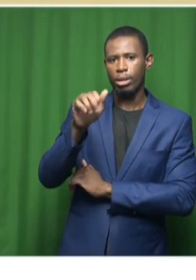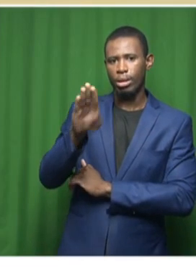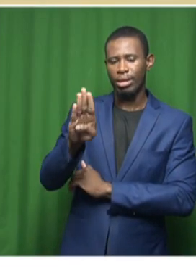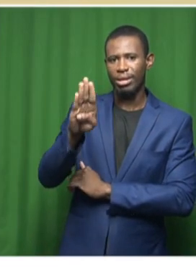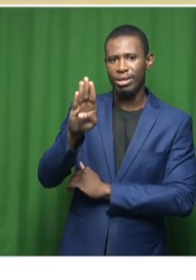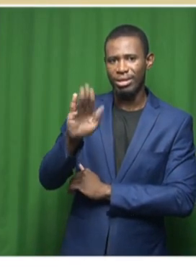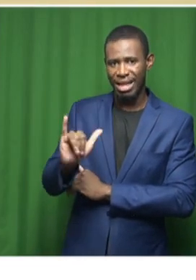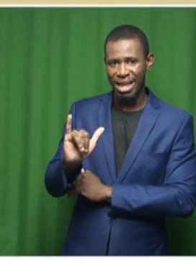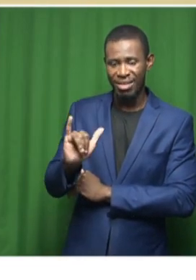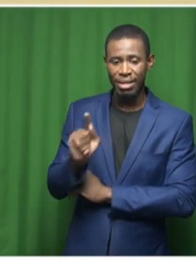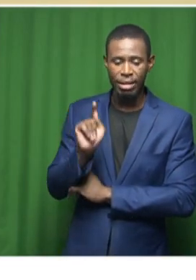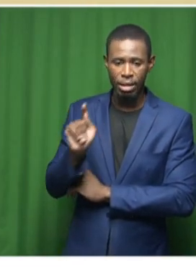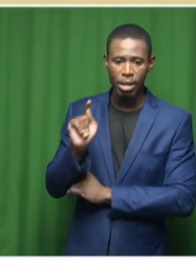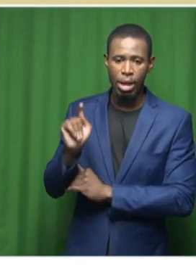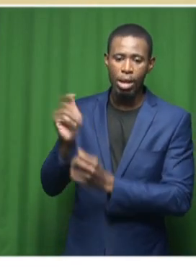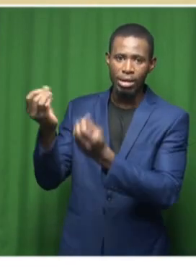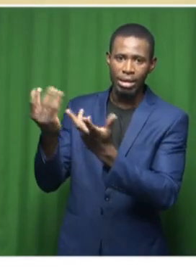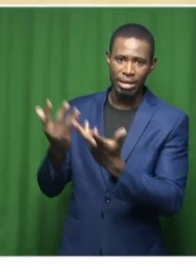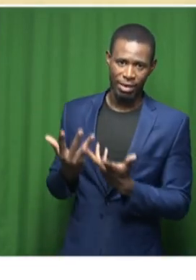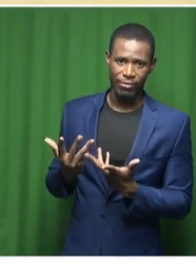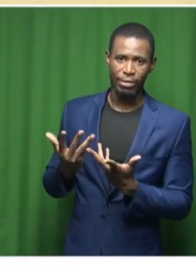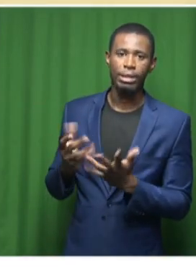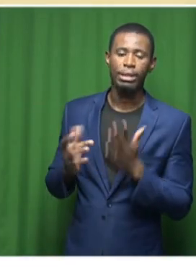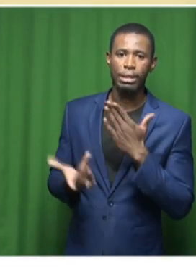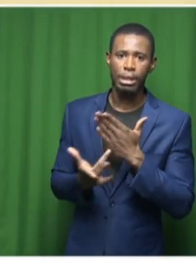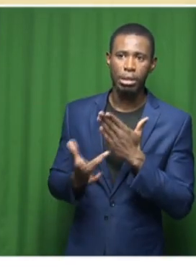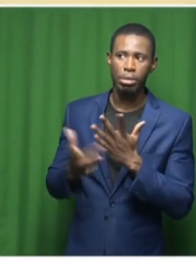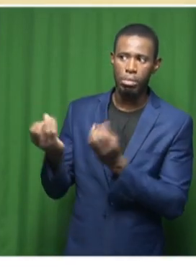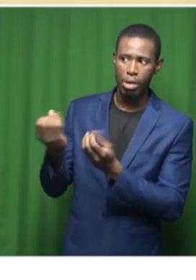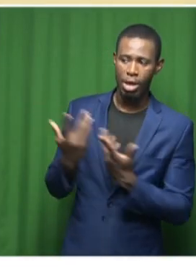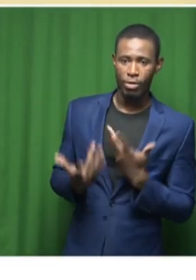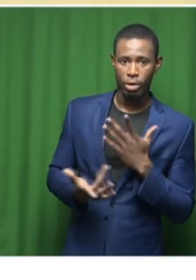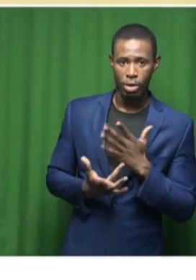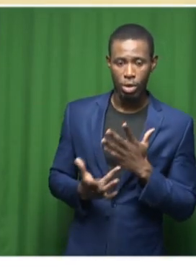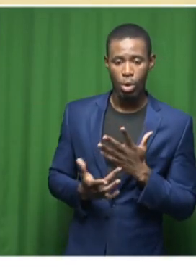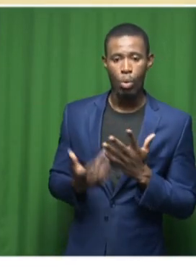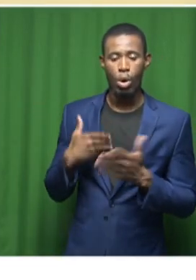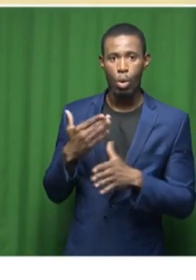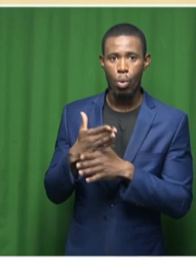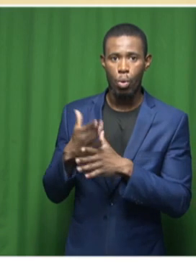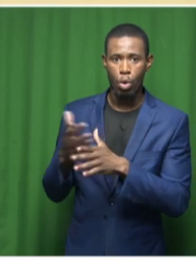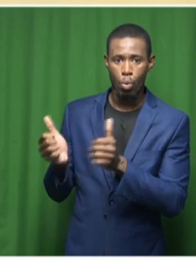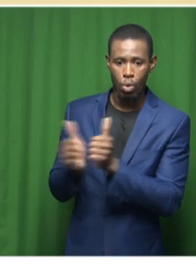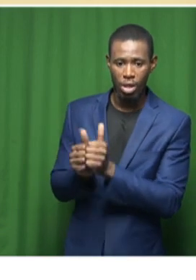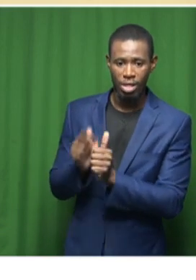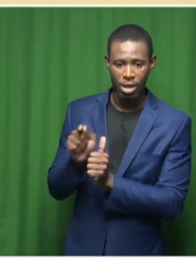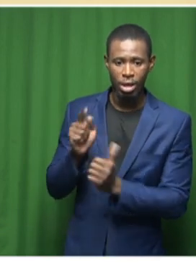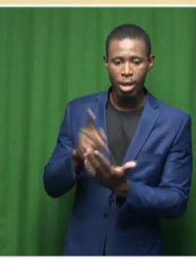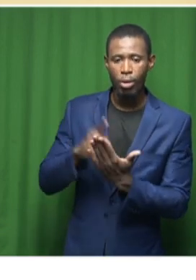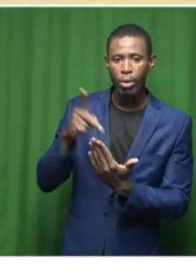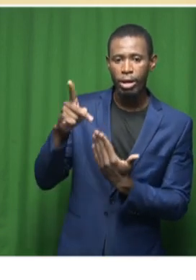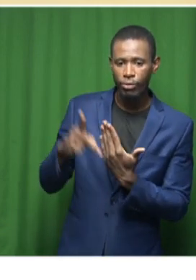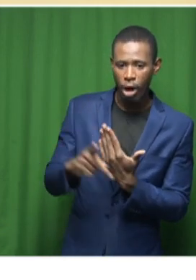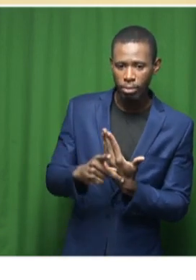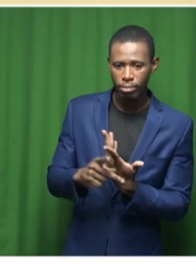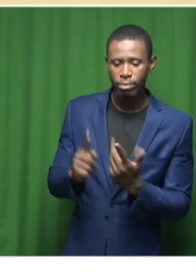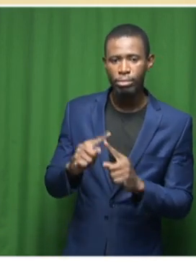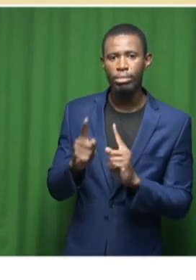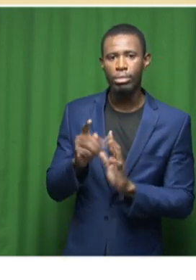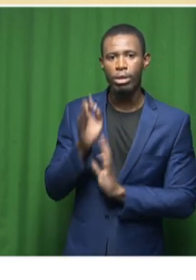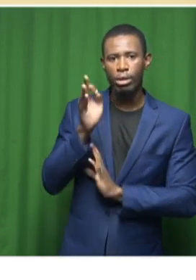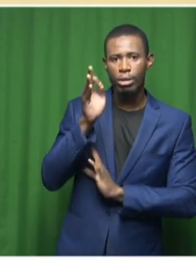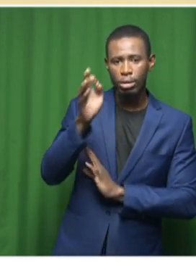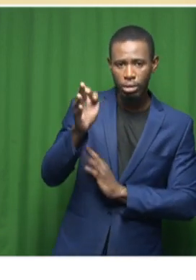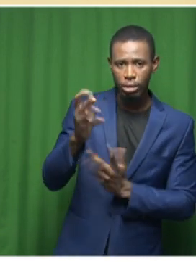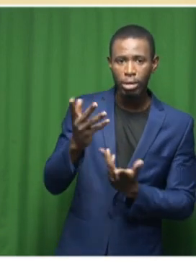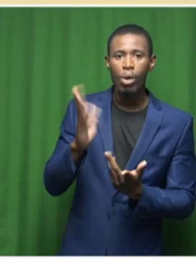who basically provided the technology. And so we're collaborating on them with this particular project. But of course, in the future, the